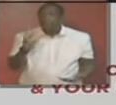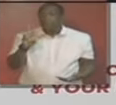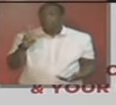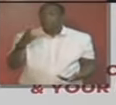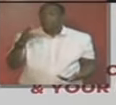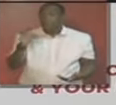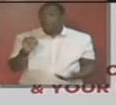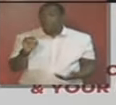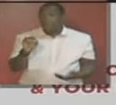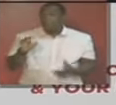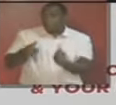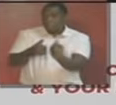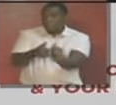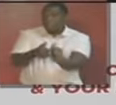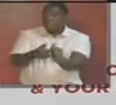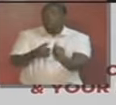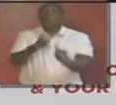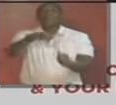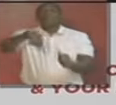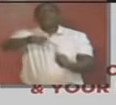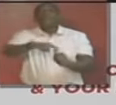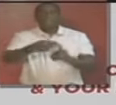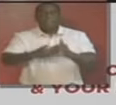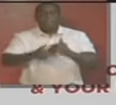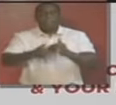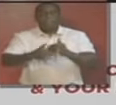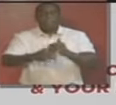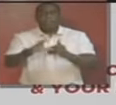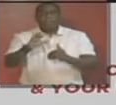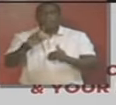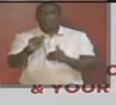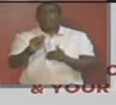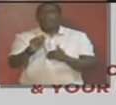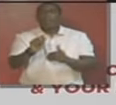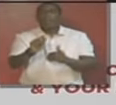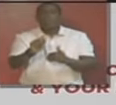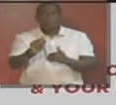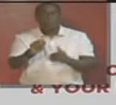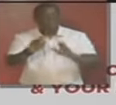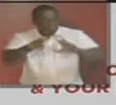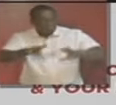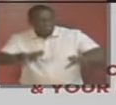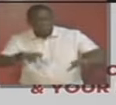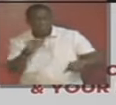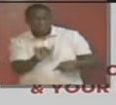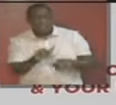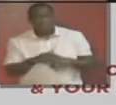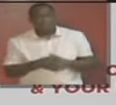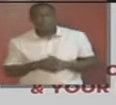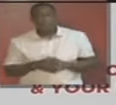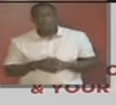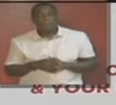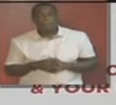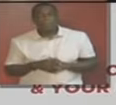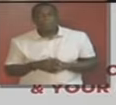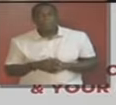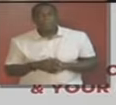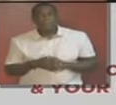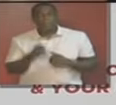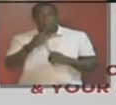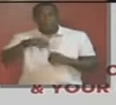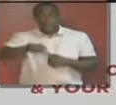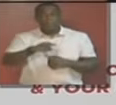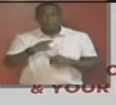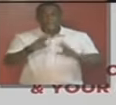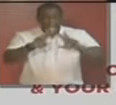blood clot events, and it was even mentioned in the initial instance while they were analyzing the data. It